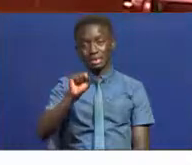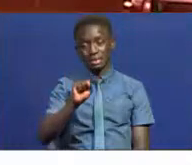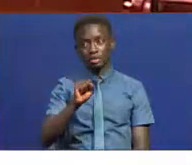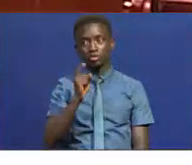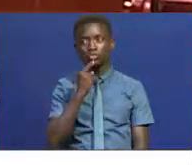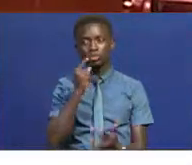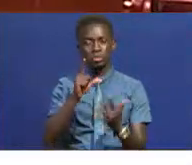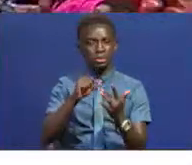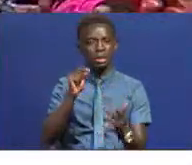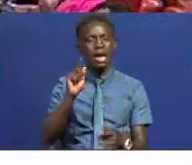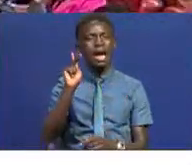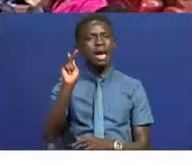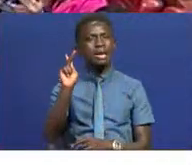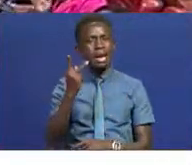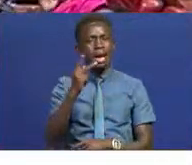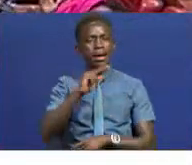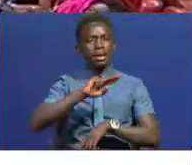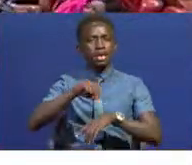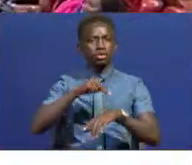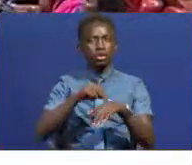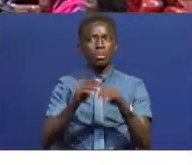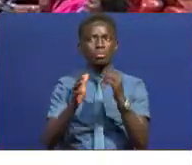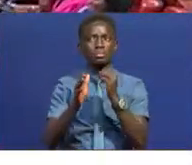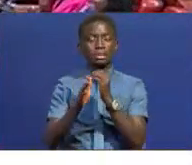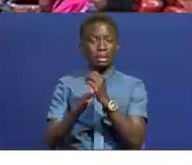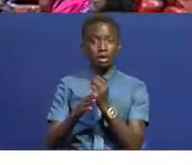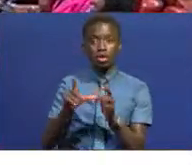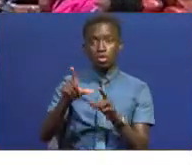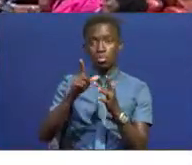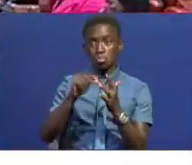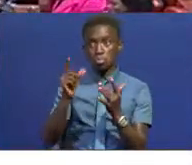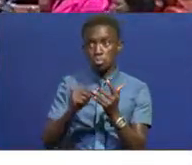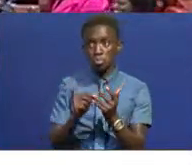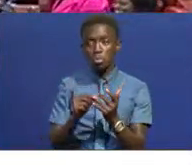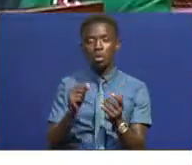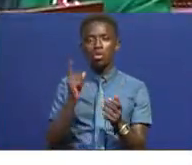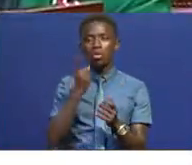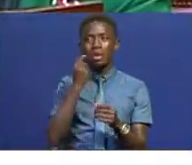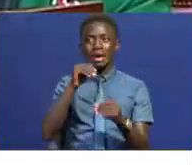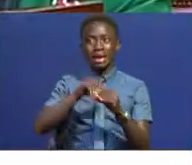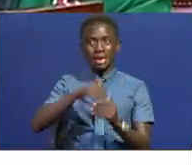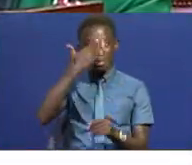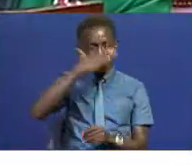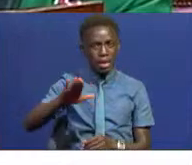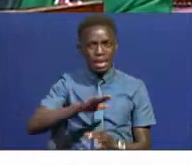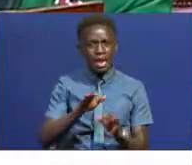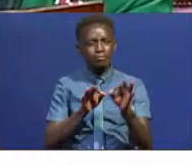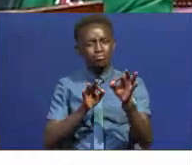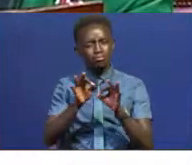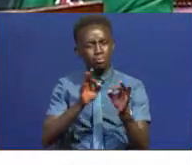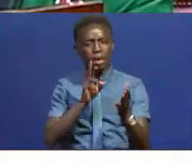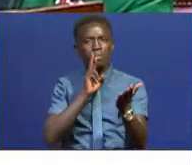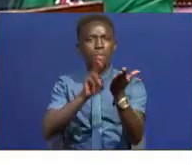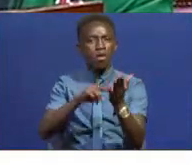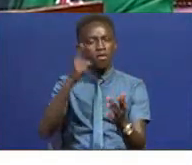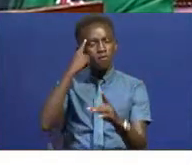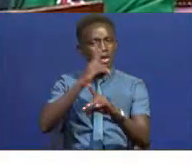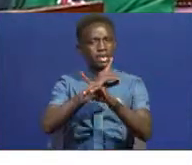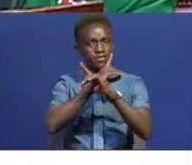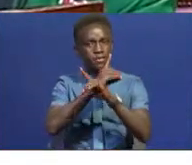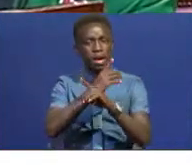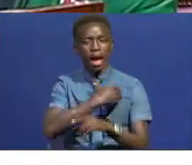ambassador nominee to DRC, was sealed after the National Assembly okayed the report of the Defense and Foreign Relations